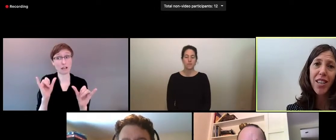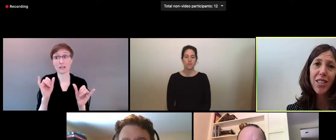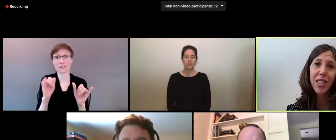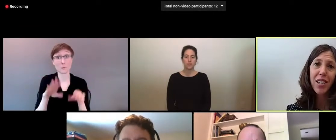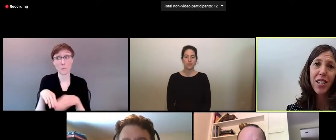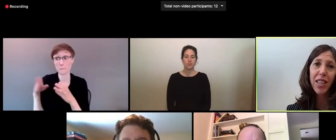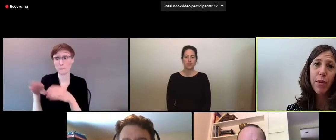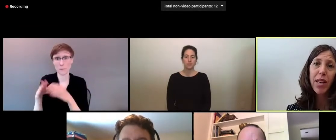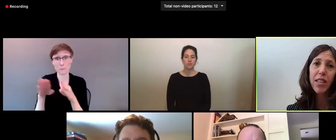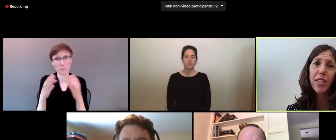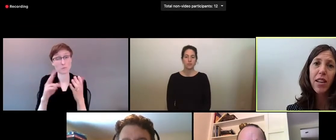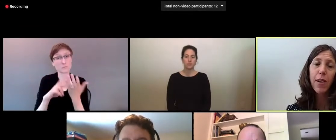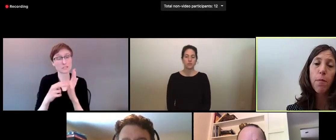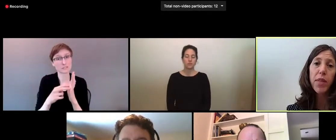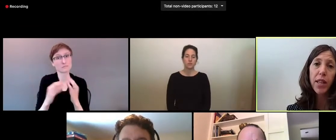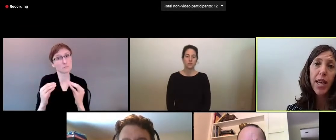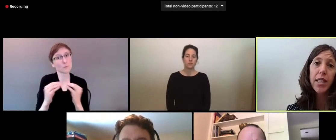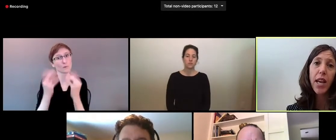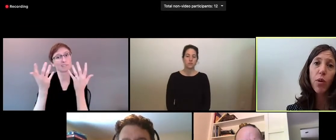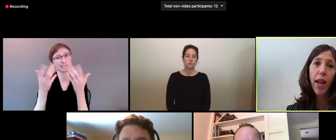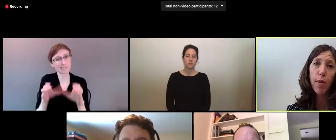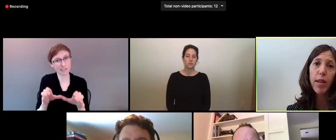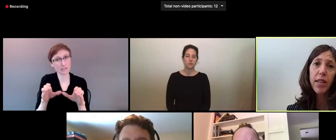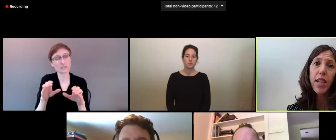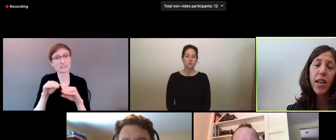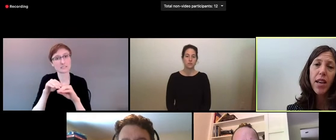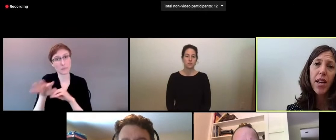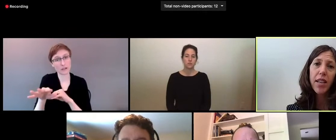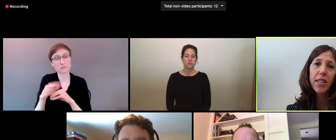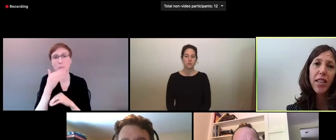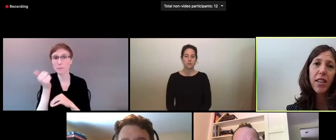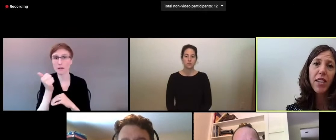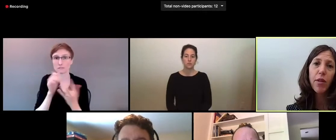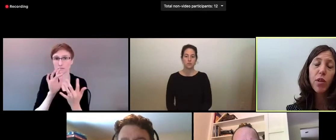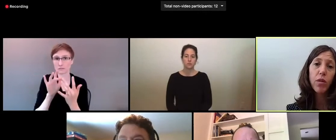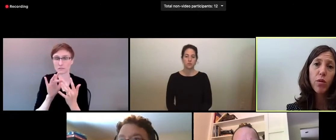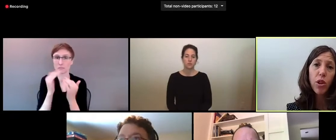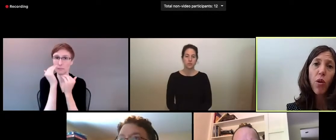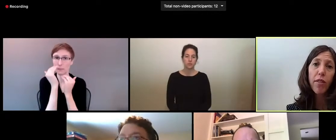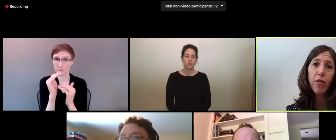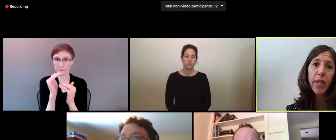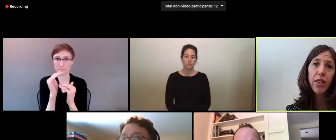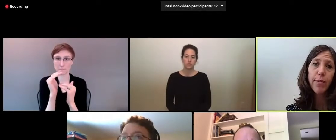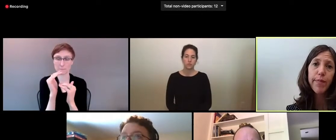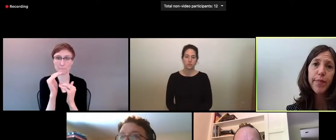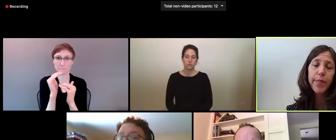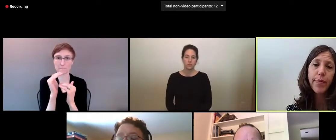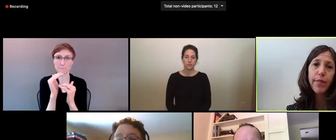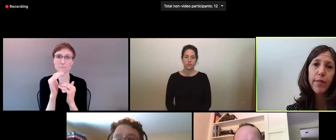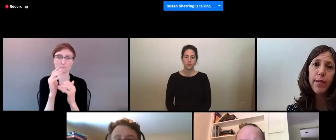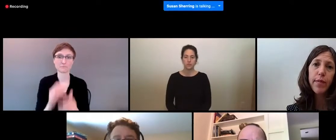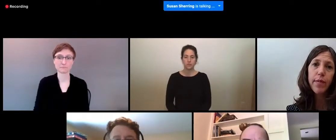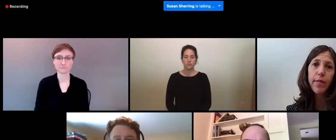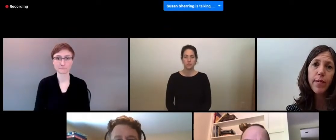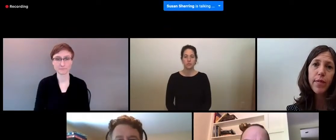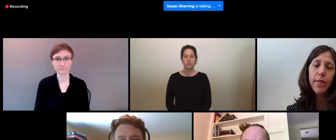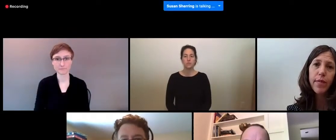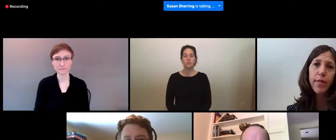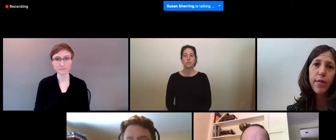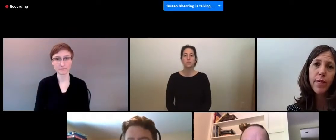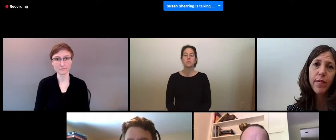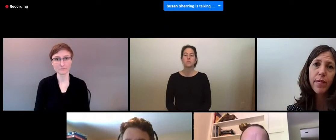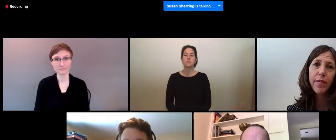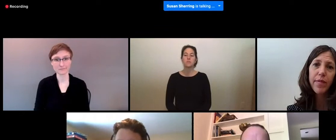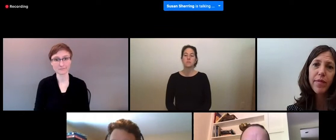keep our contacts limited, the less that will happen, and we'll go on from here. Well, I do sense